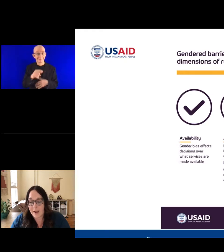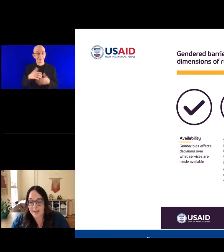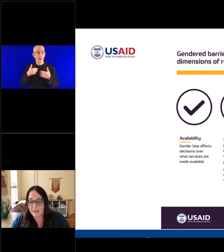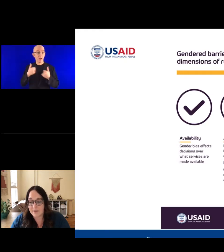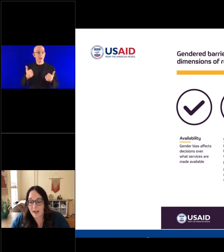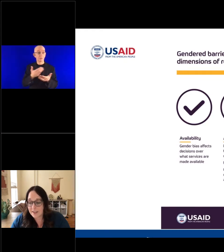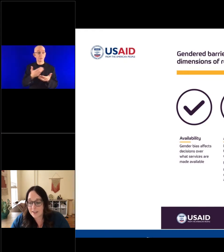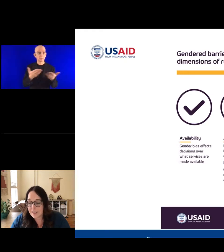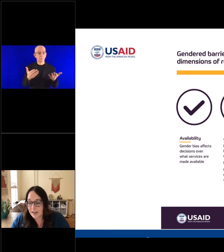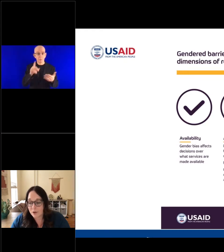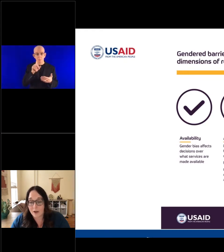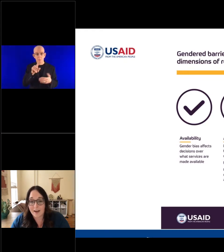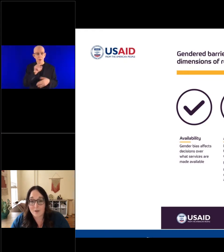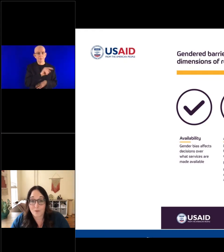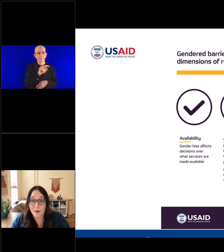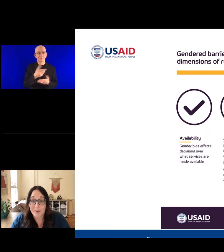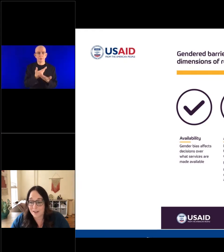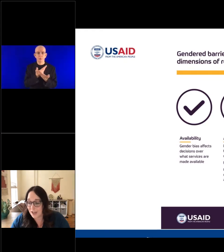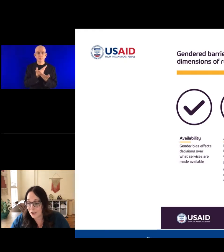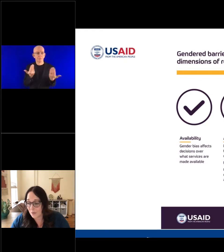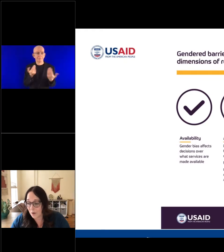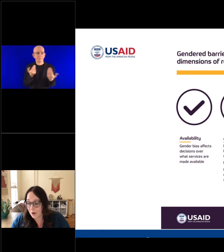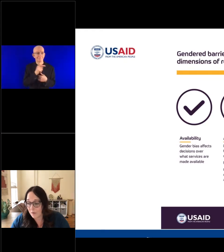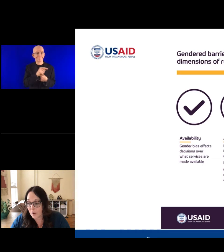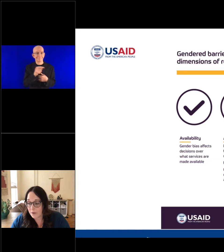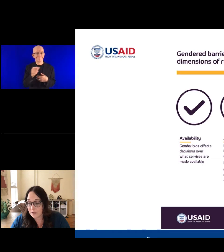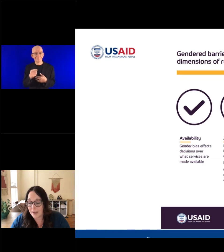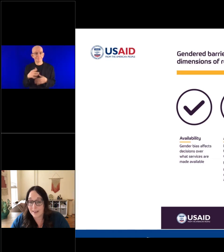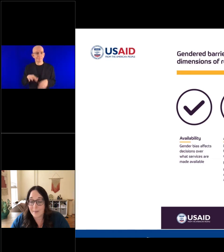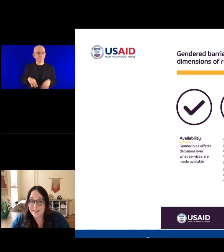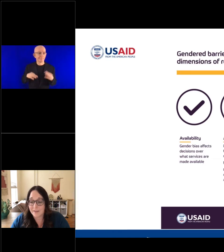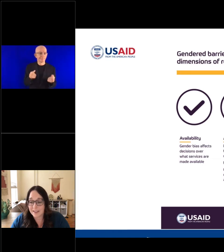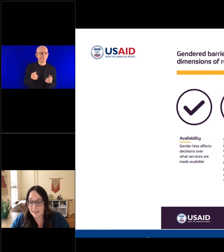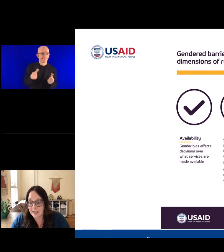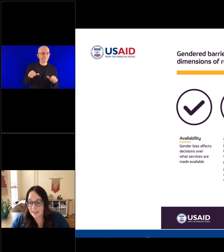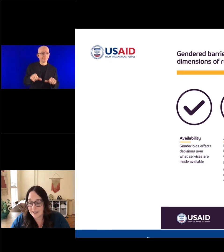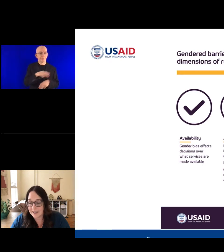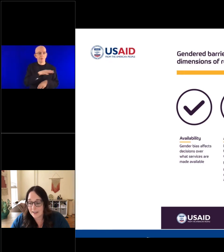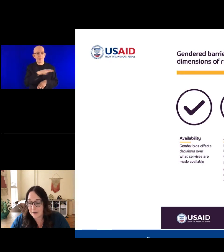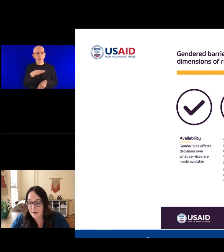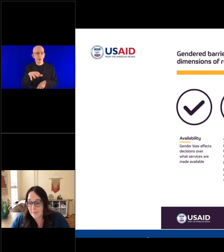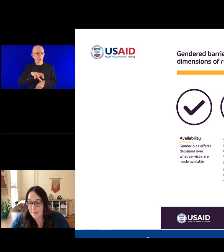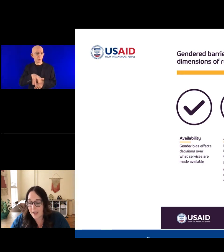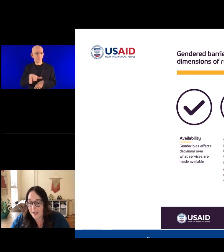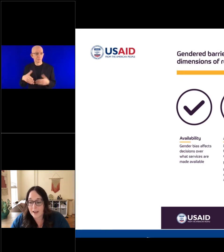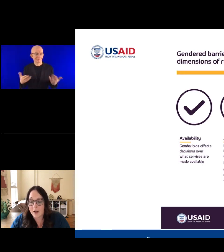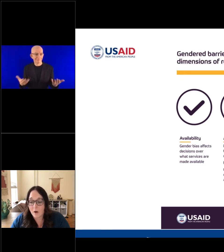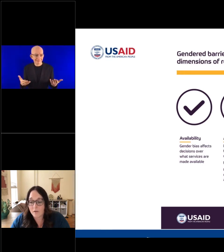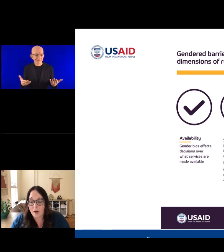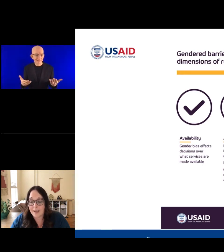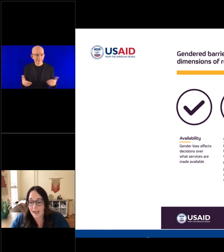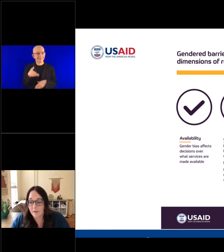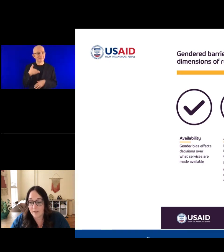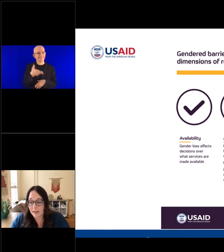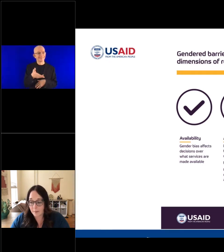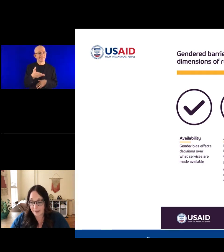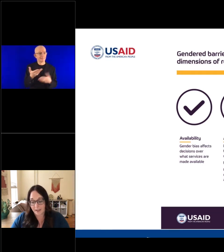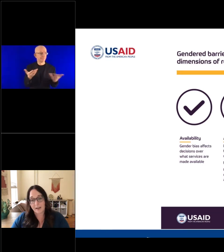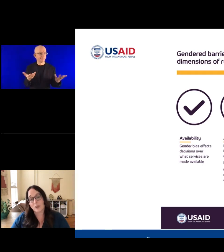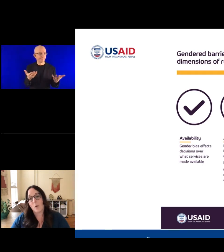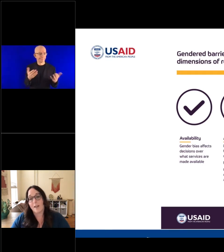is a massive deficit of trained rehabilitation workforce and limited facilities, and an overall lack